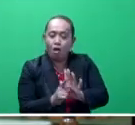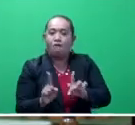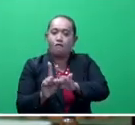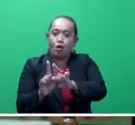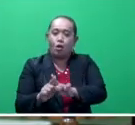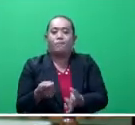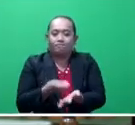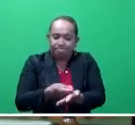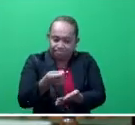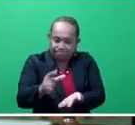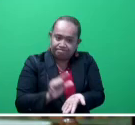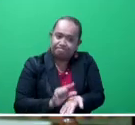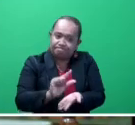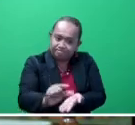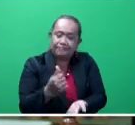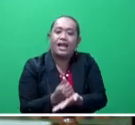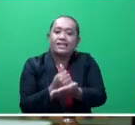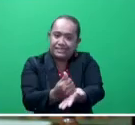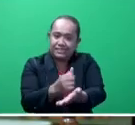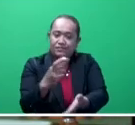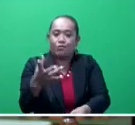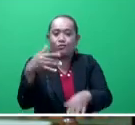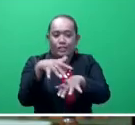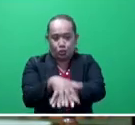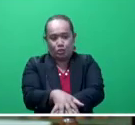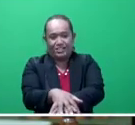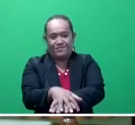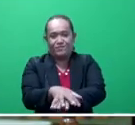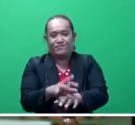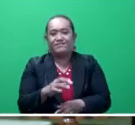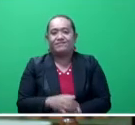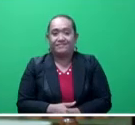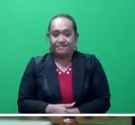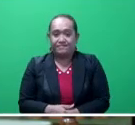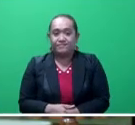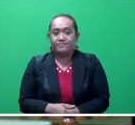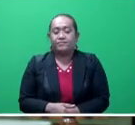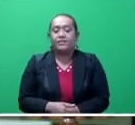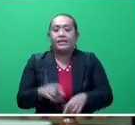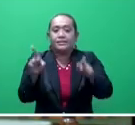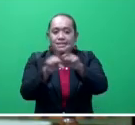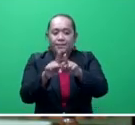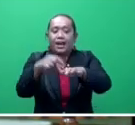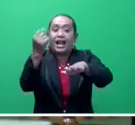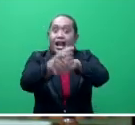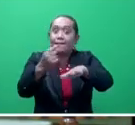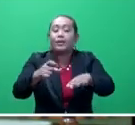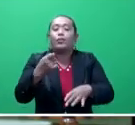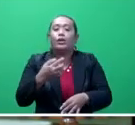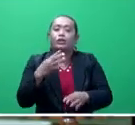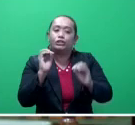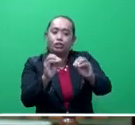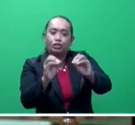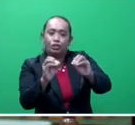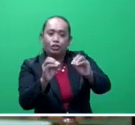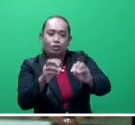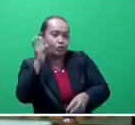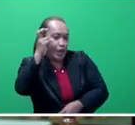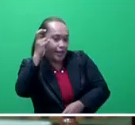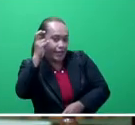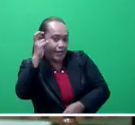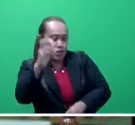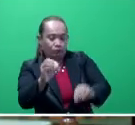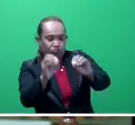more sustainably and more inclusively. Mr. Speaker, sir, government will also pay for training and certification fees for